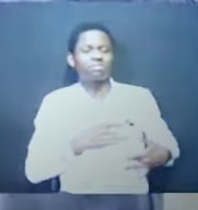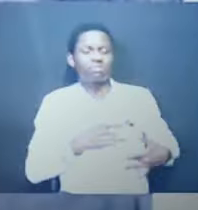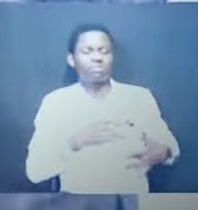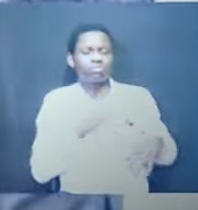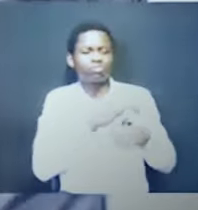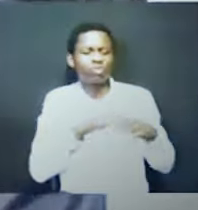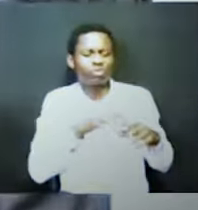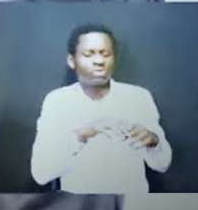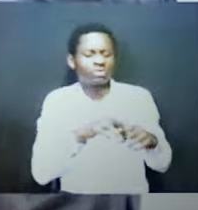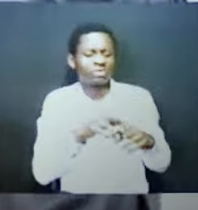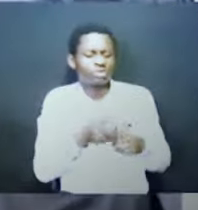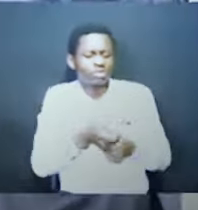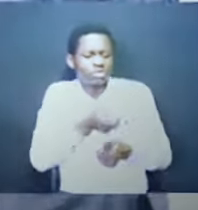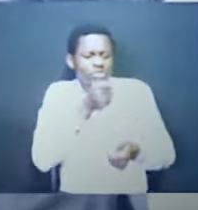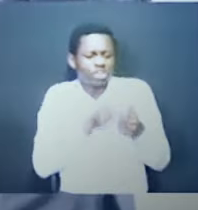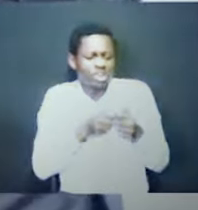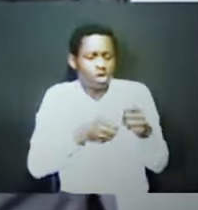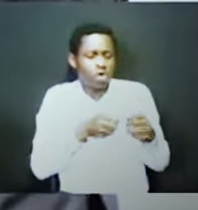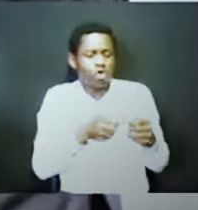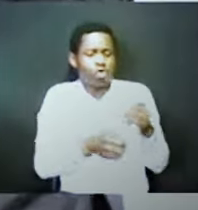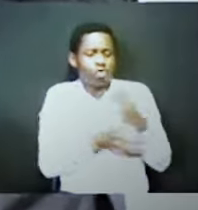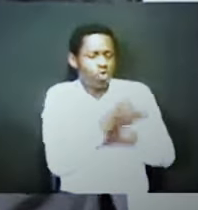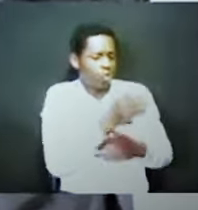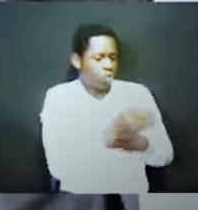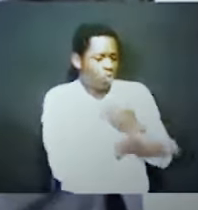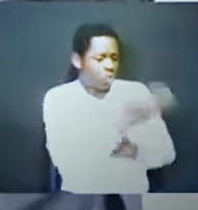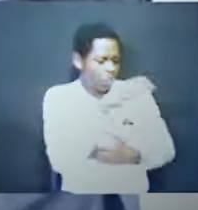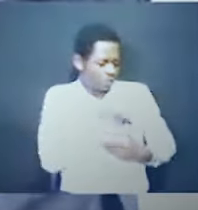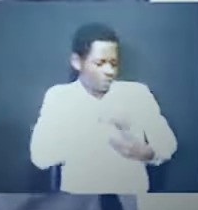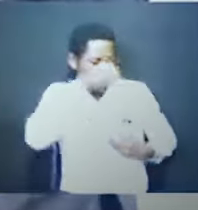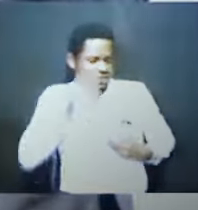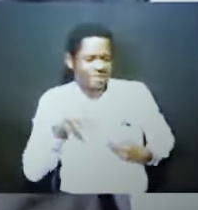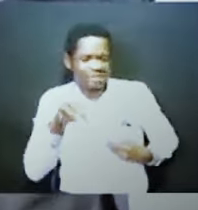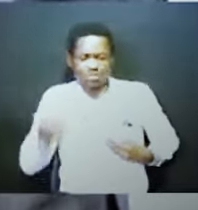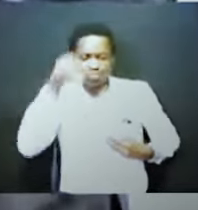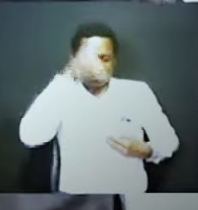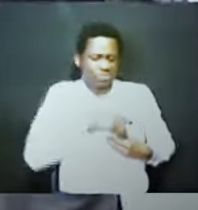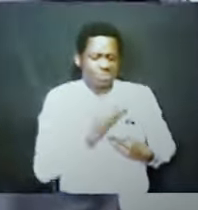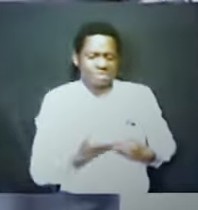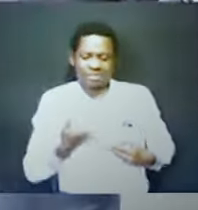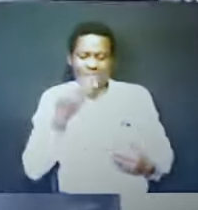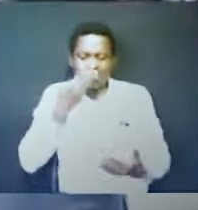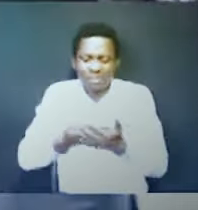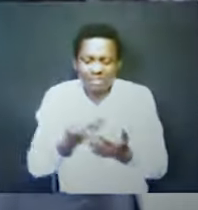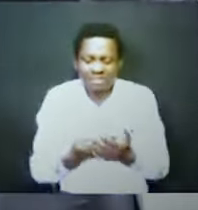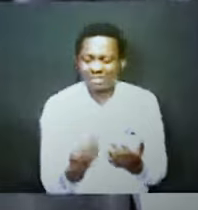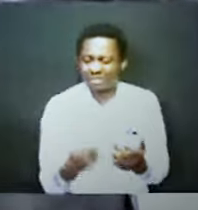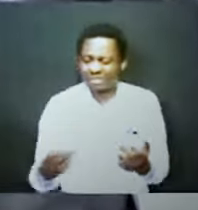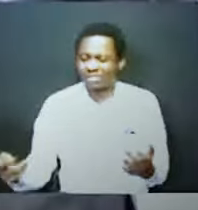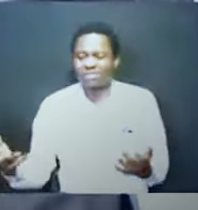Let us hold light to property and money.